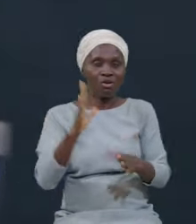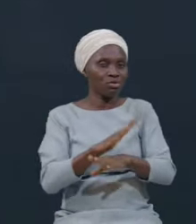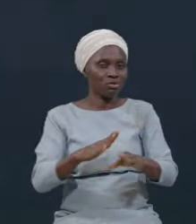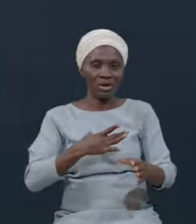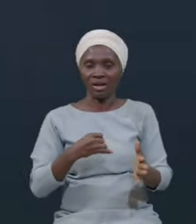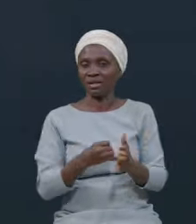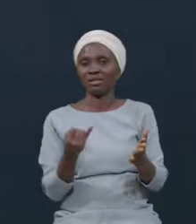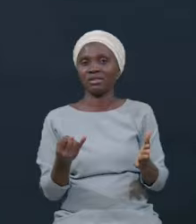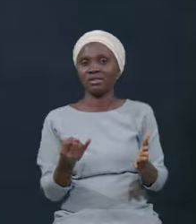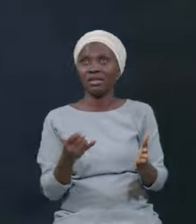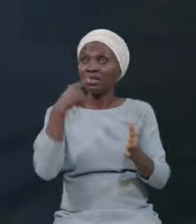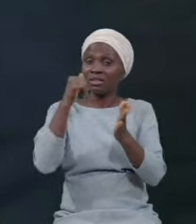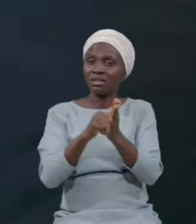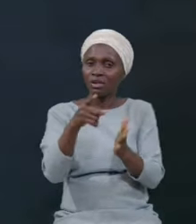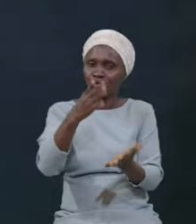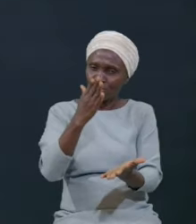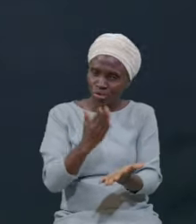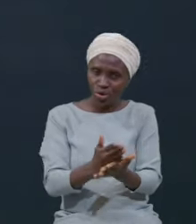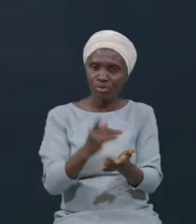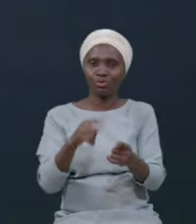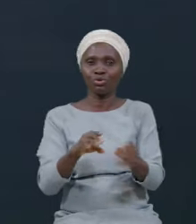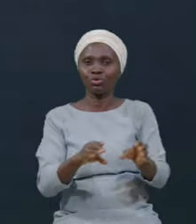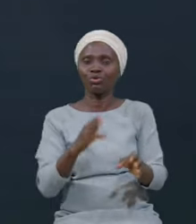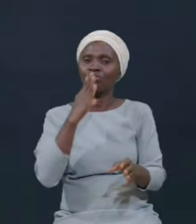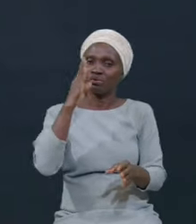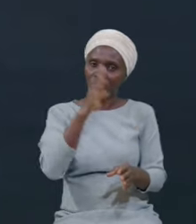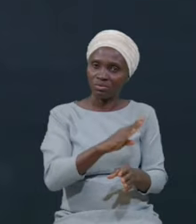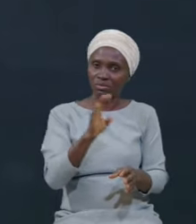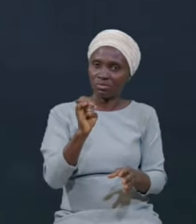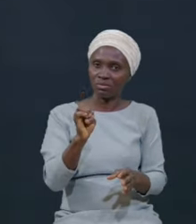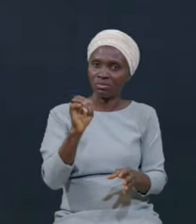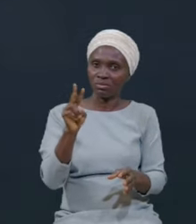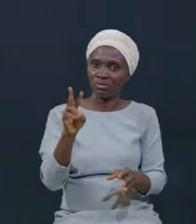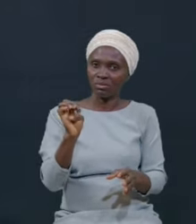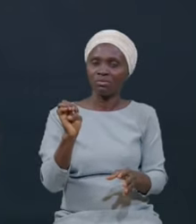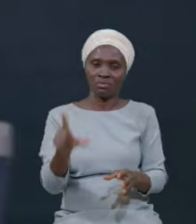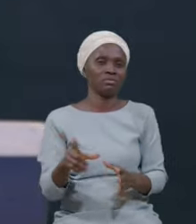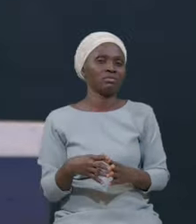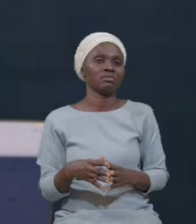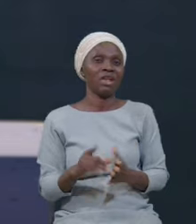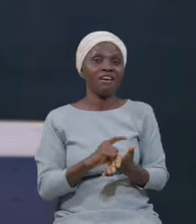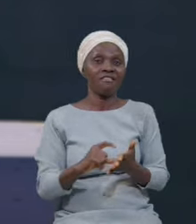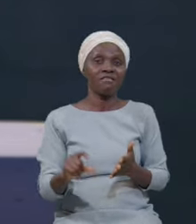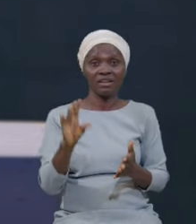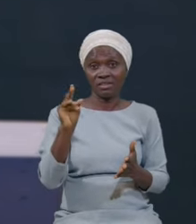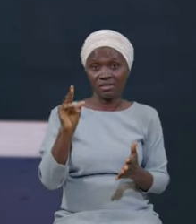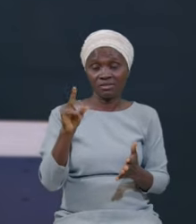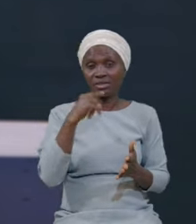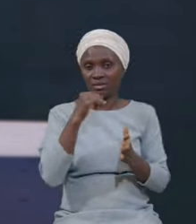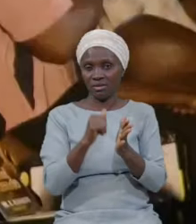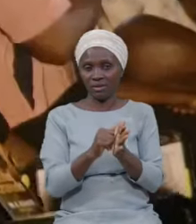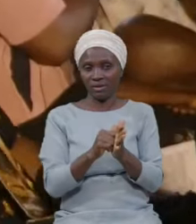evil. Look at verse 17. In verse 17, it tells us here, it says, learn to